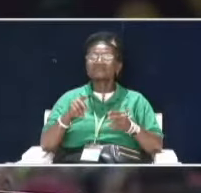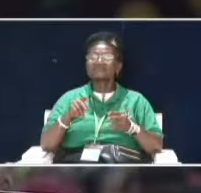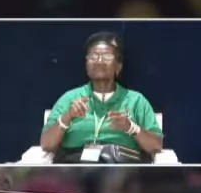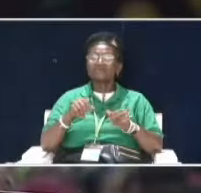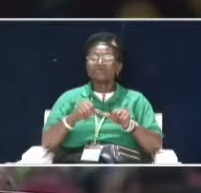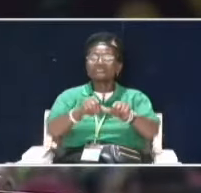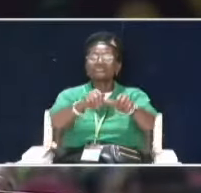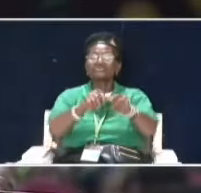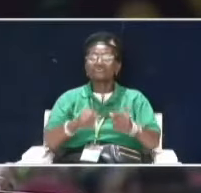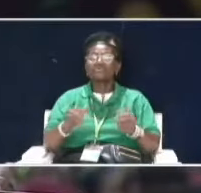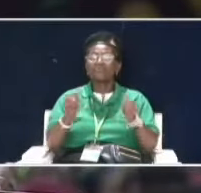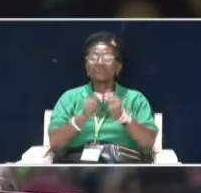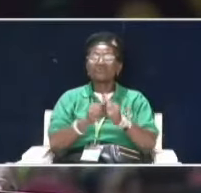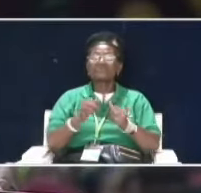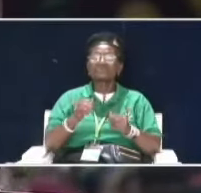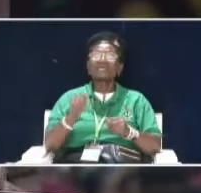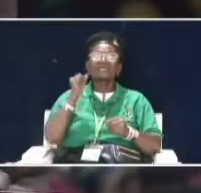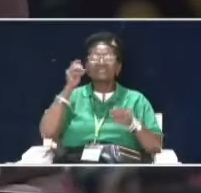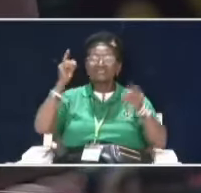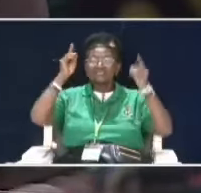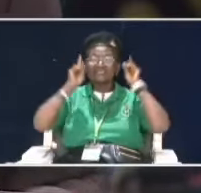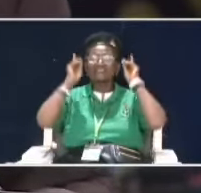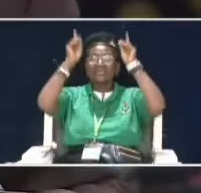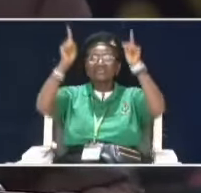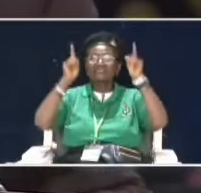continued with his destiny.